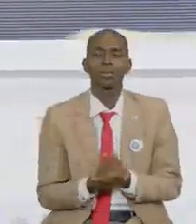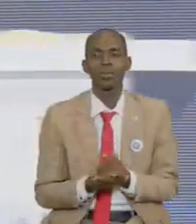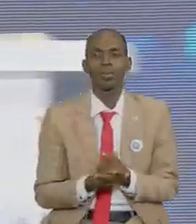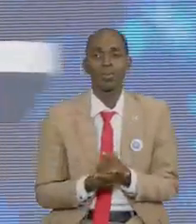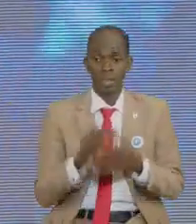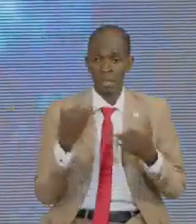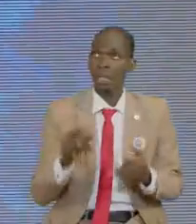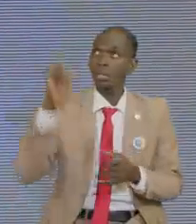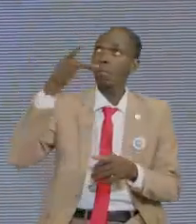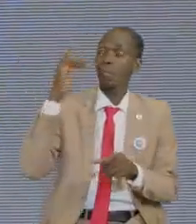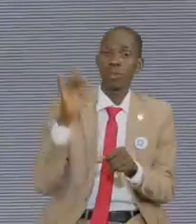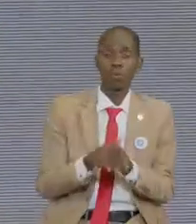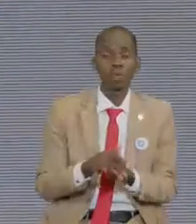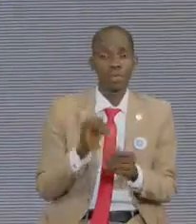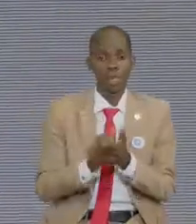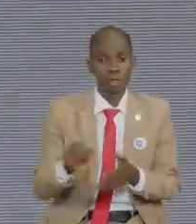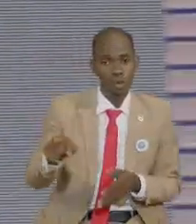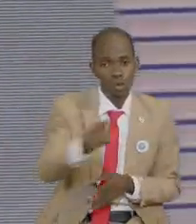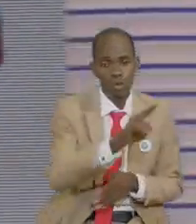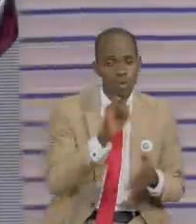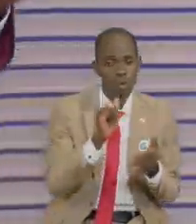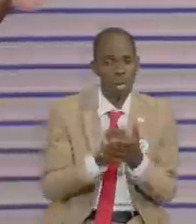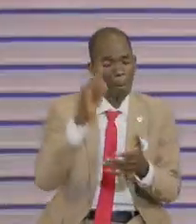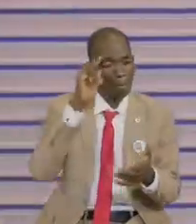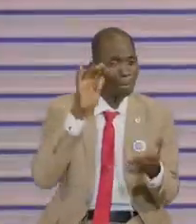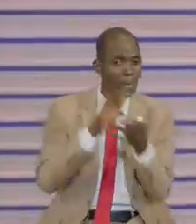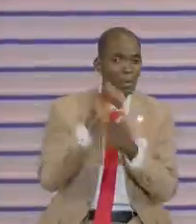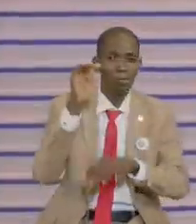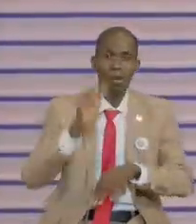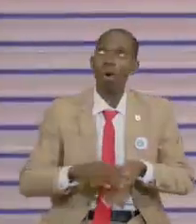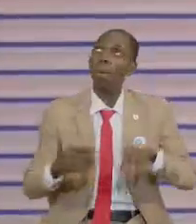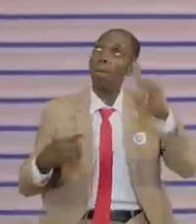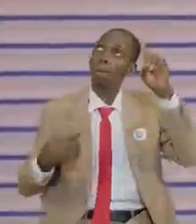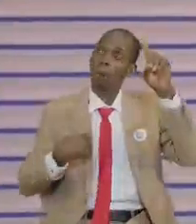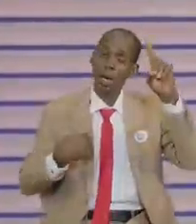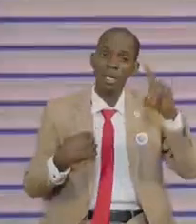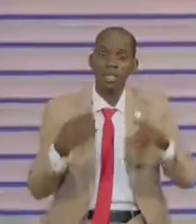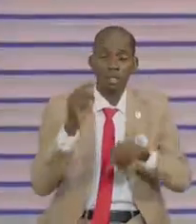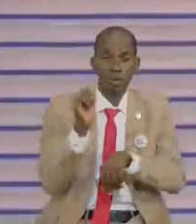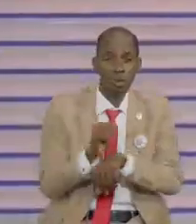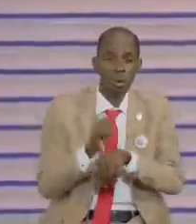that believeth on me, the works I do, they shall do.